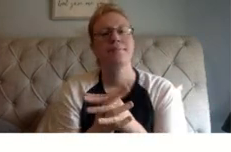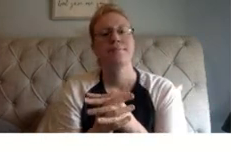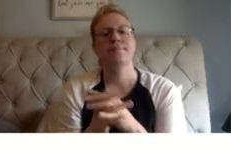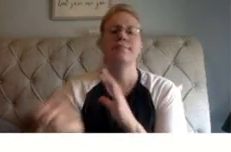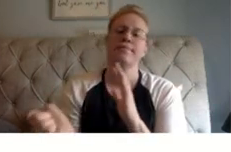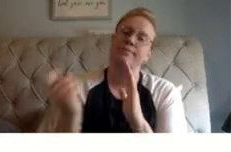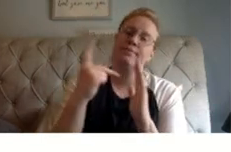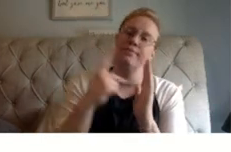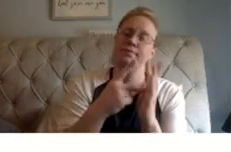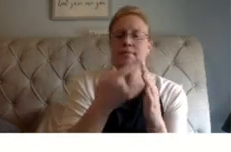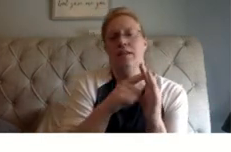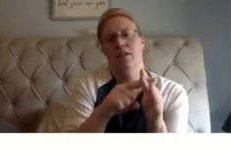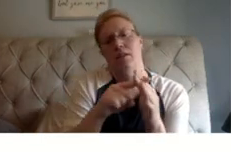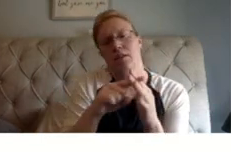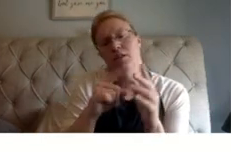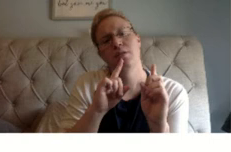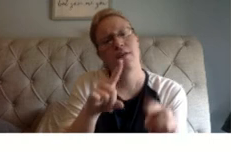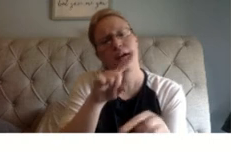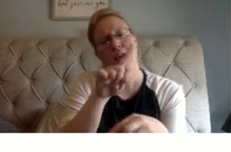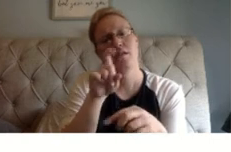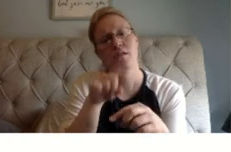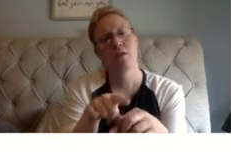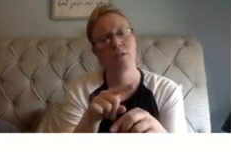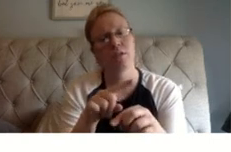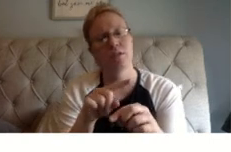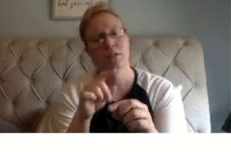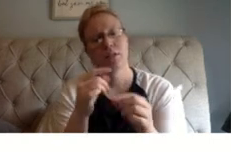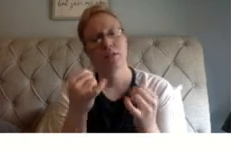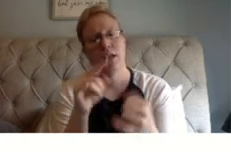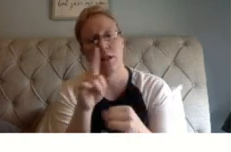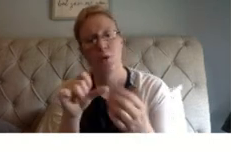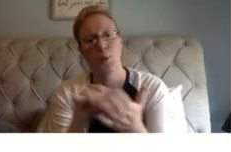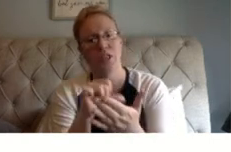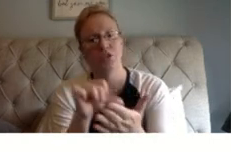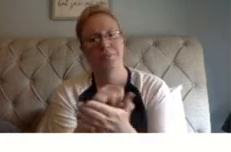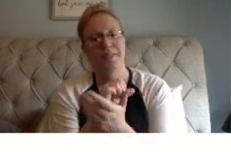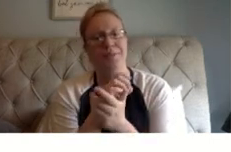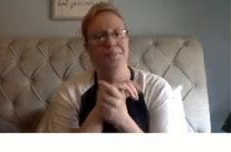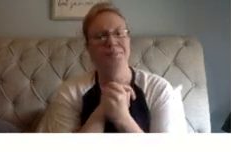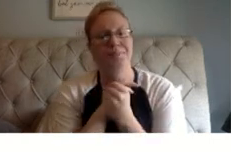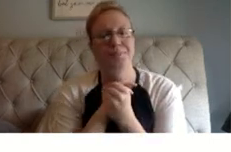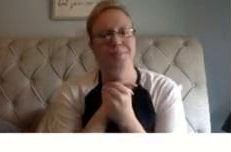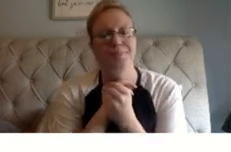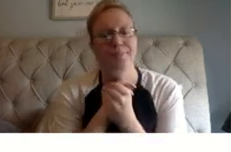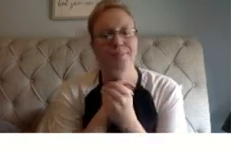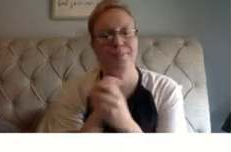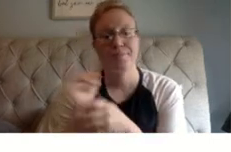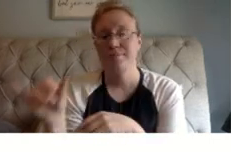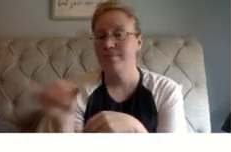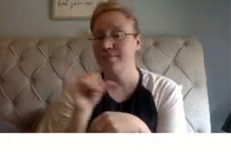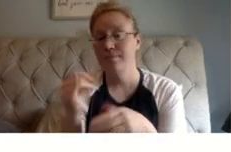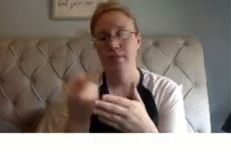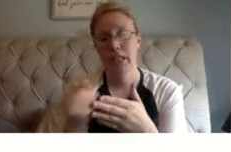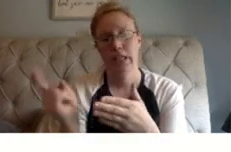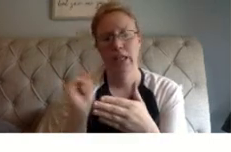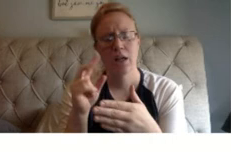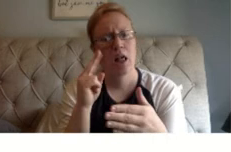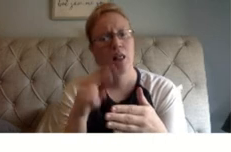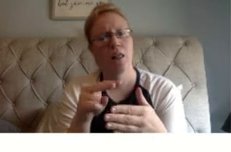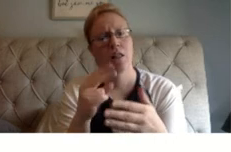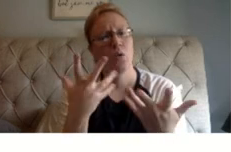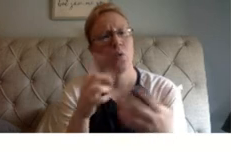can always come back when we're trying to answer our questions and go to our question page. Okay, so we're doing the same thing we did last week, where we're looking